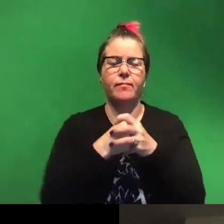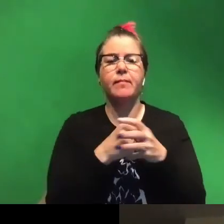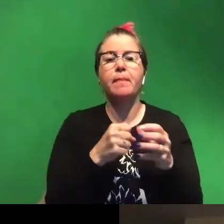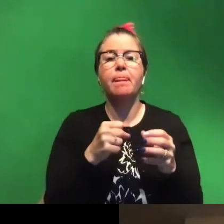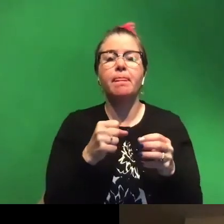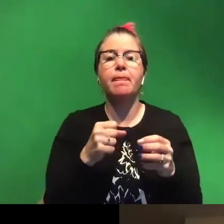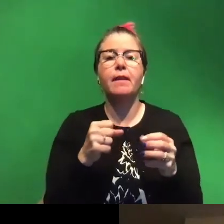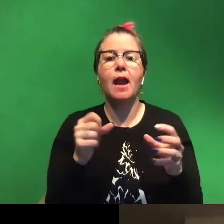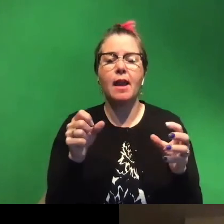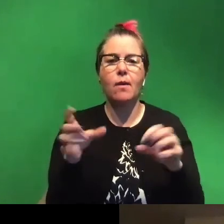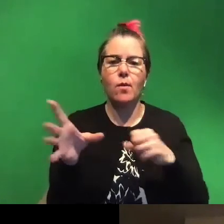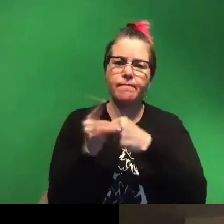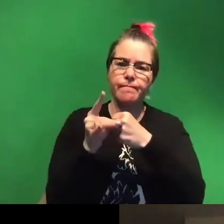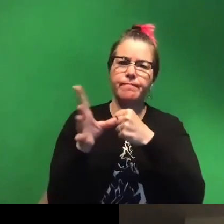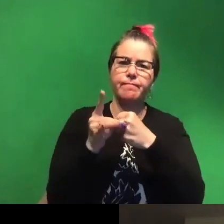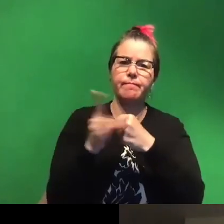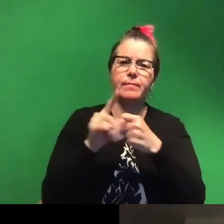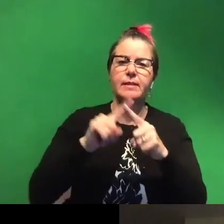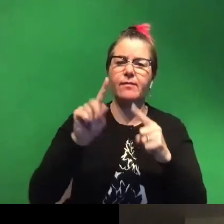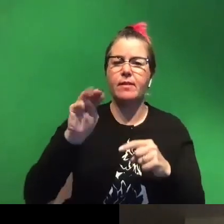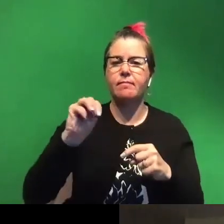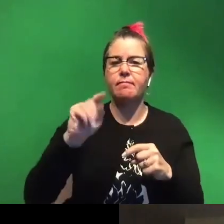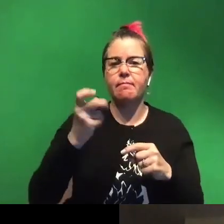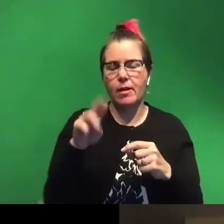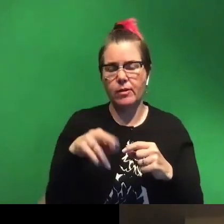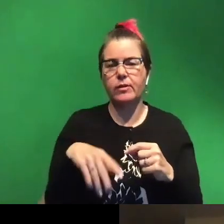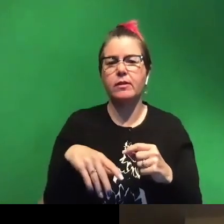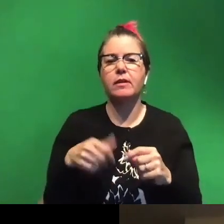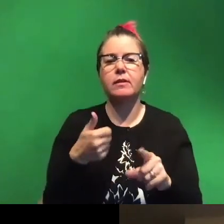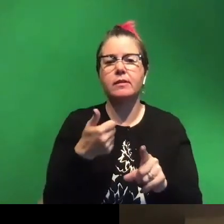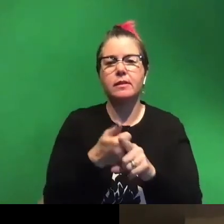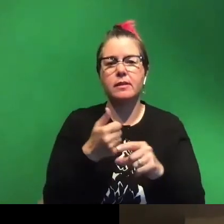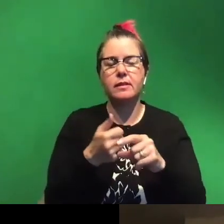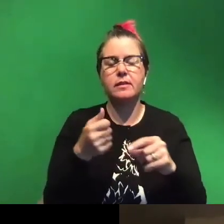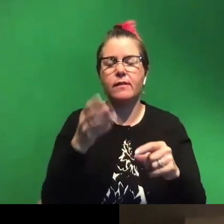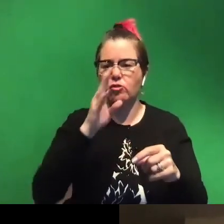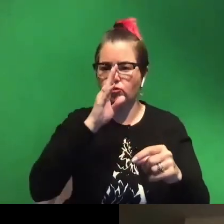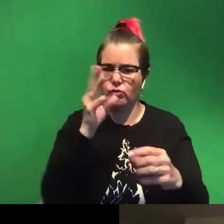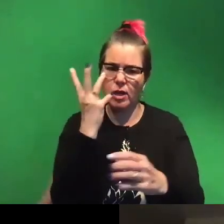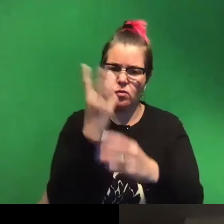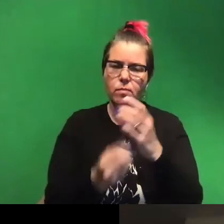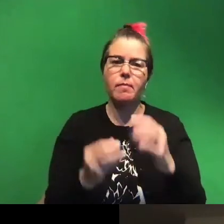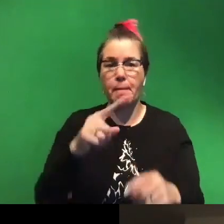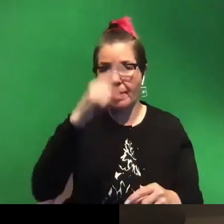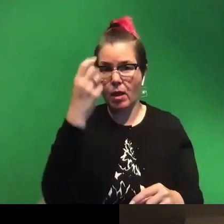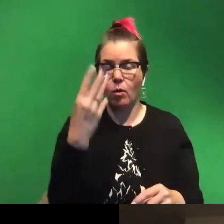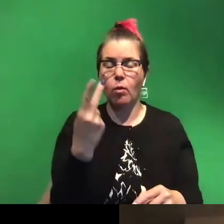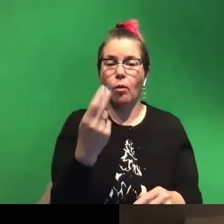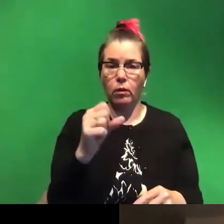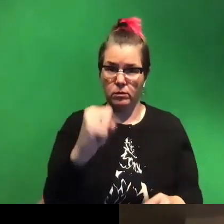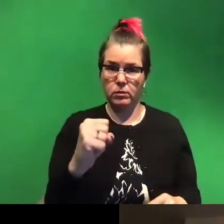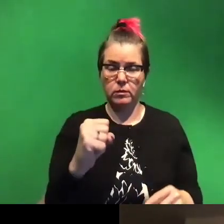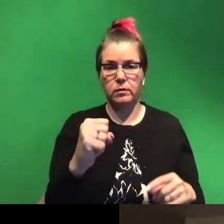a lot of matter. And it doesn't go straight into the black hole. So imagine this is the black hole. This is